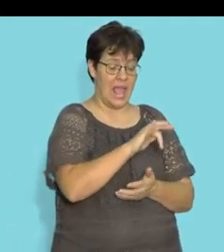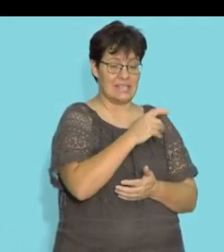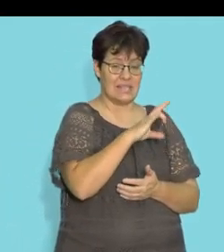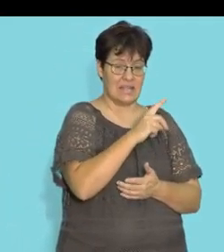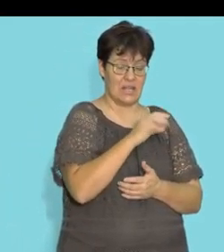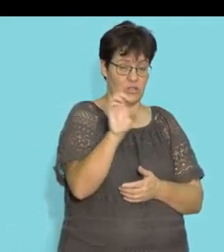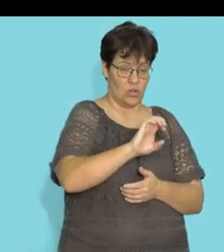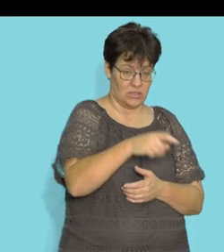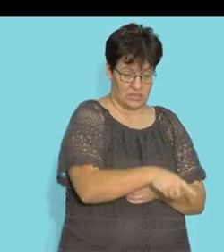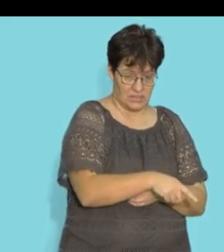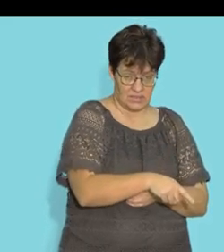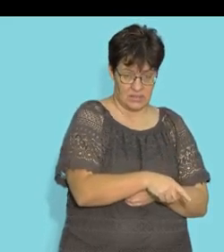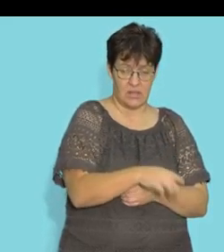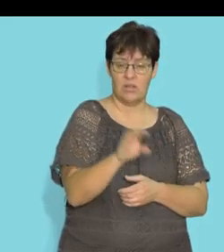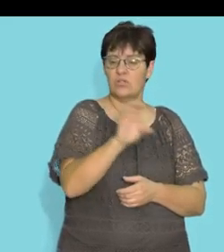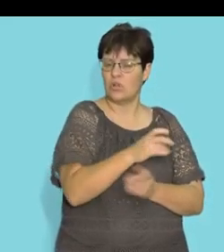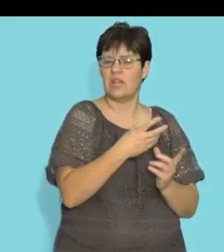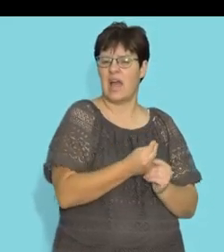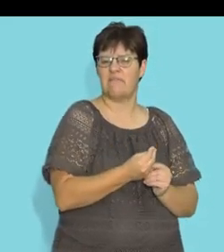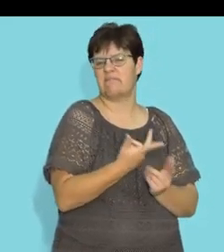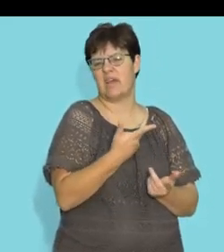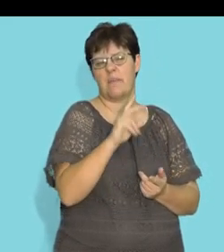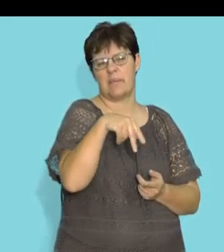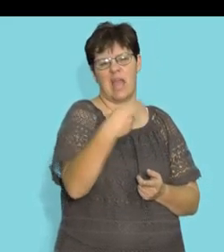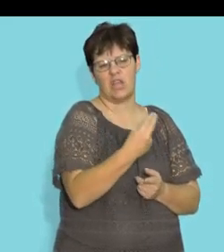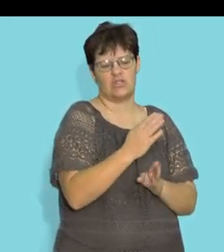will therefore not be altered.